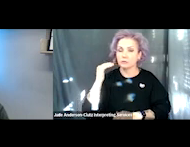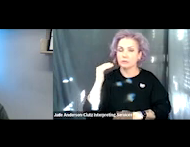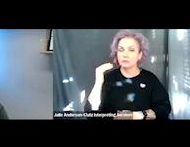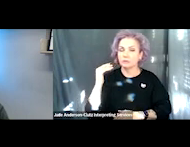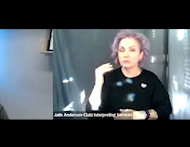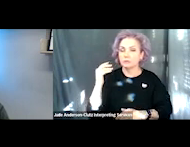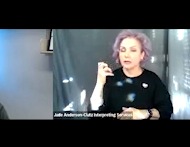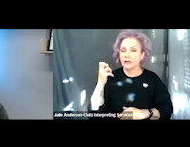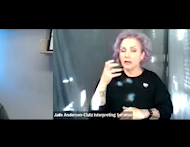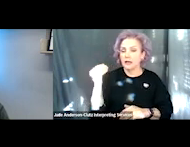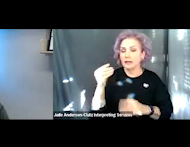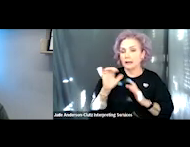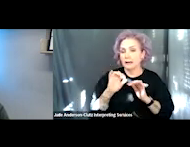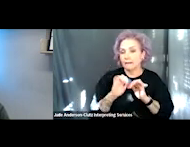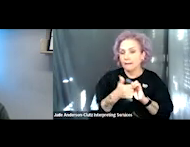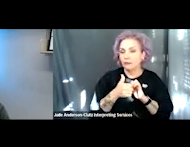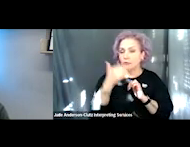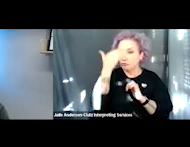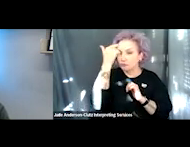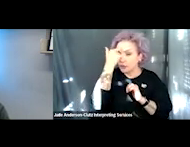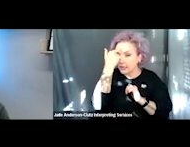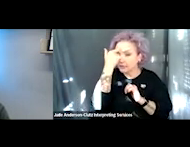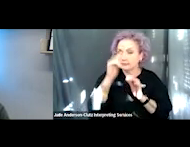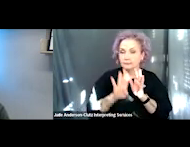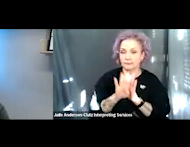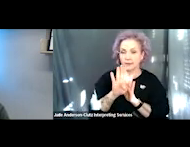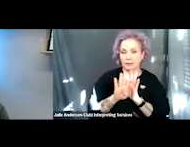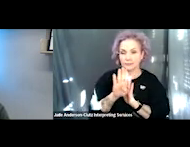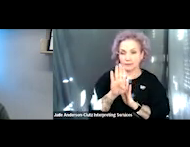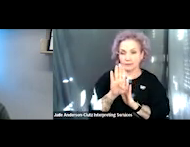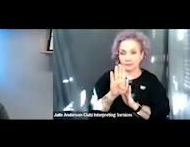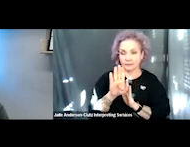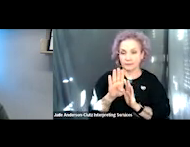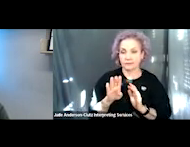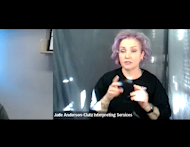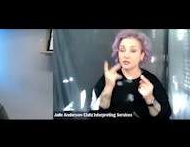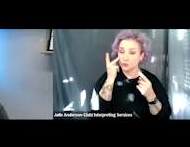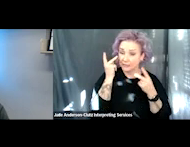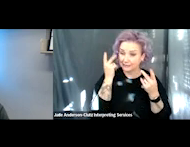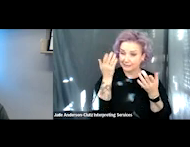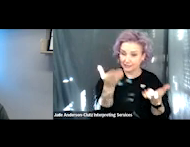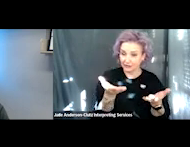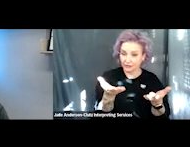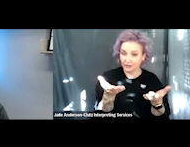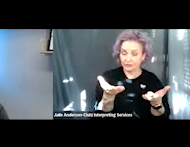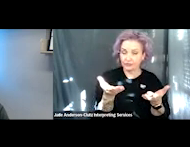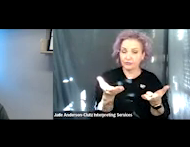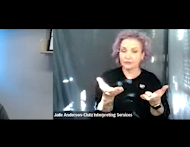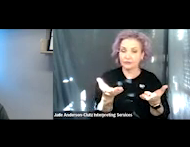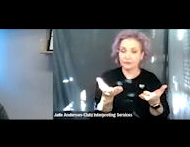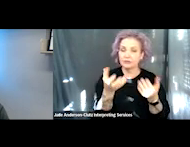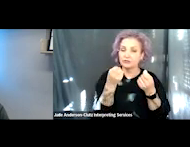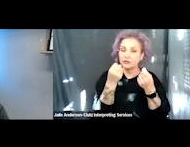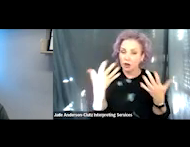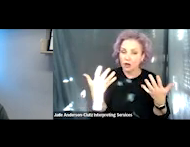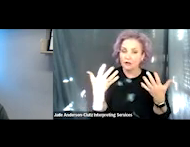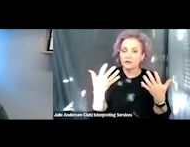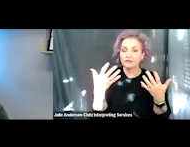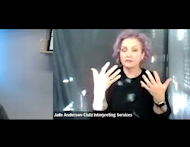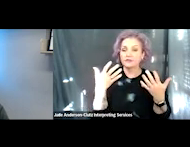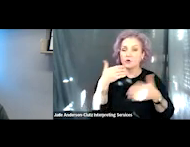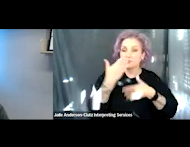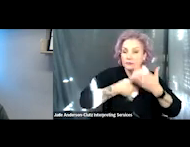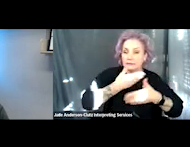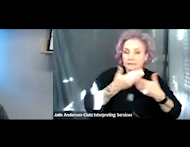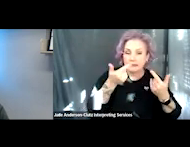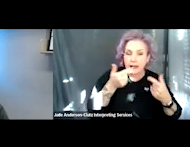to develop. And so really the key takeaway here is that, we have these certain processes like neurogenesis and